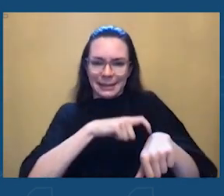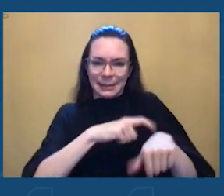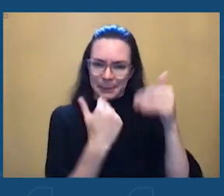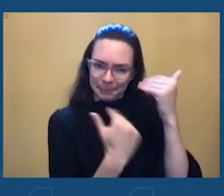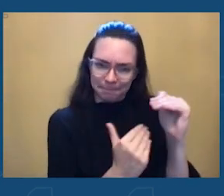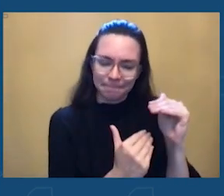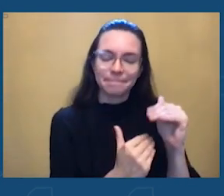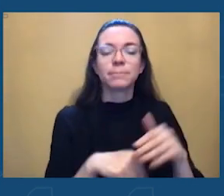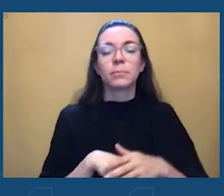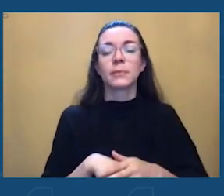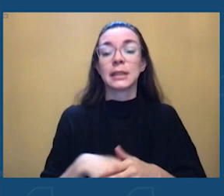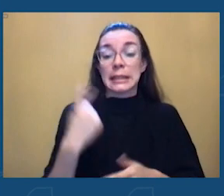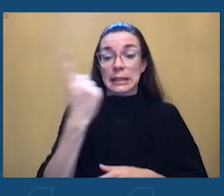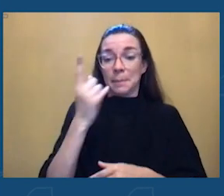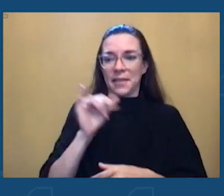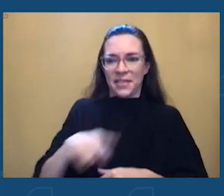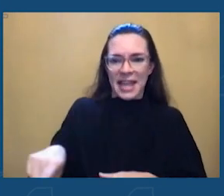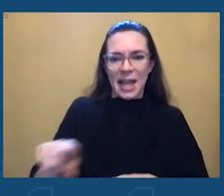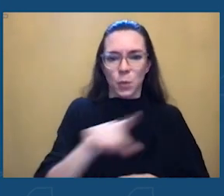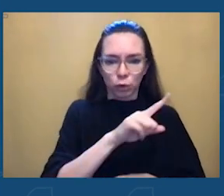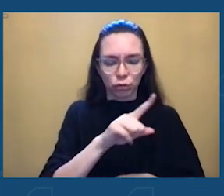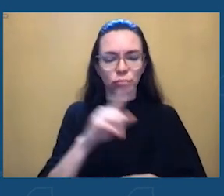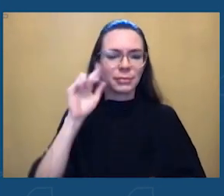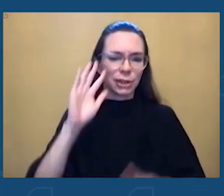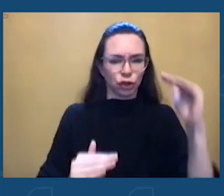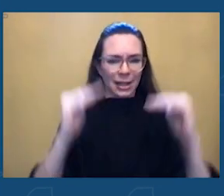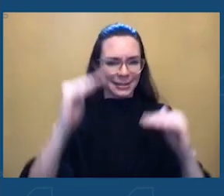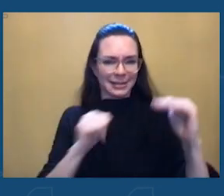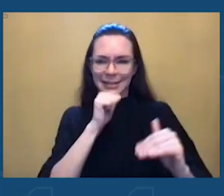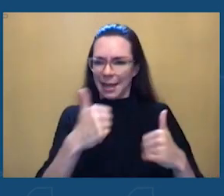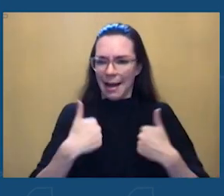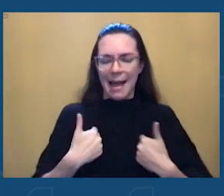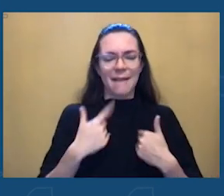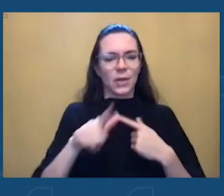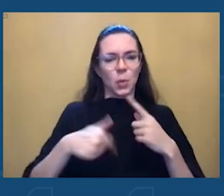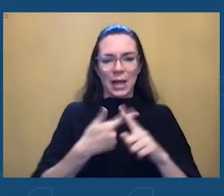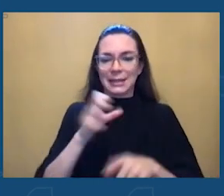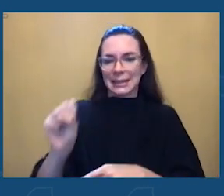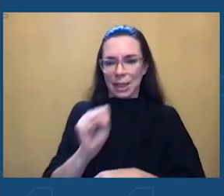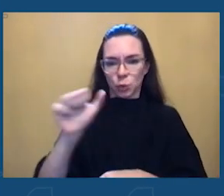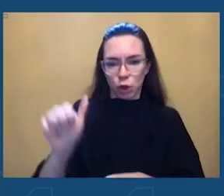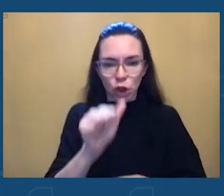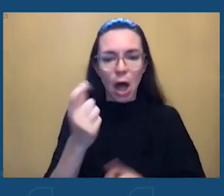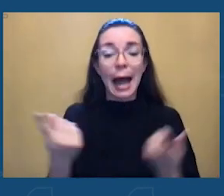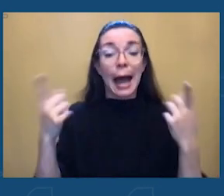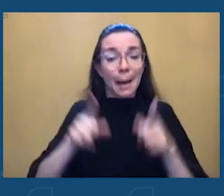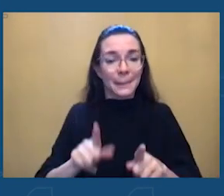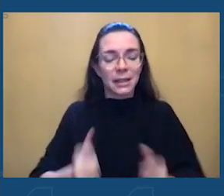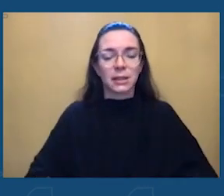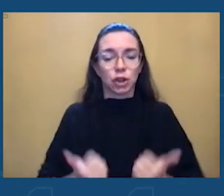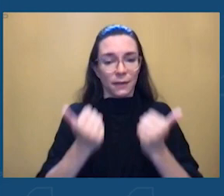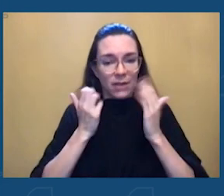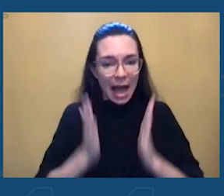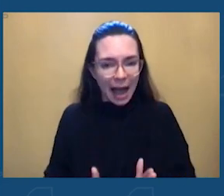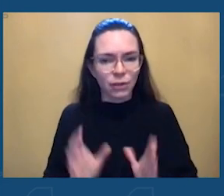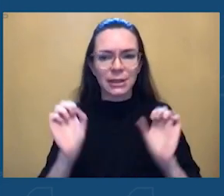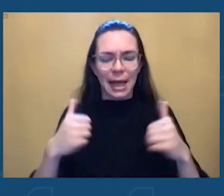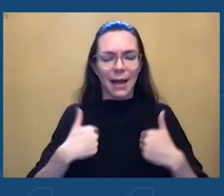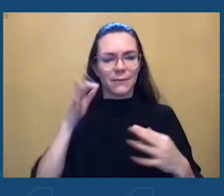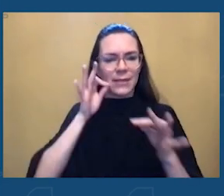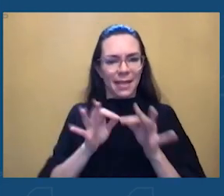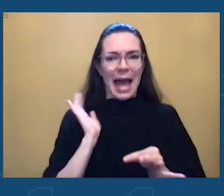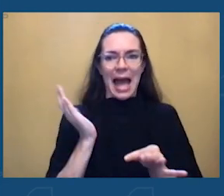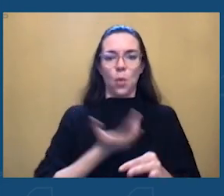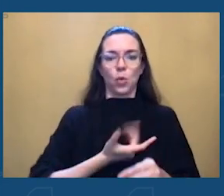their sexual assault took place. And survivors can have faith that our government stands with